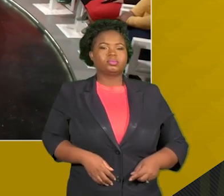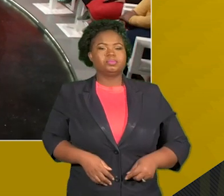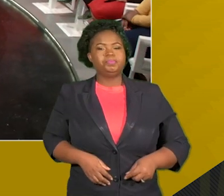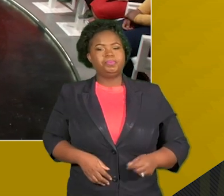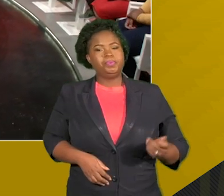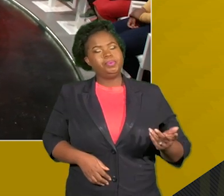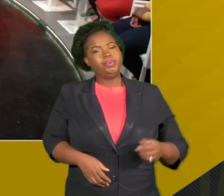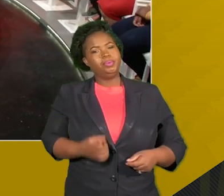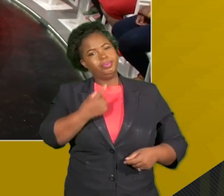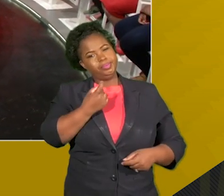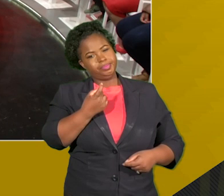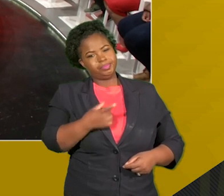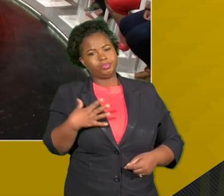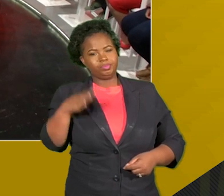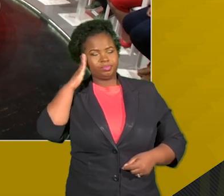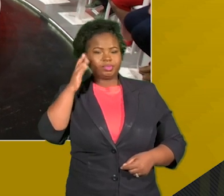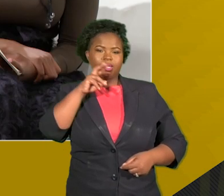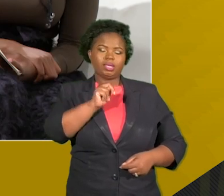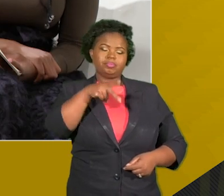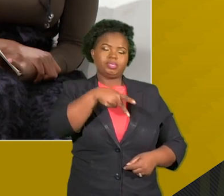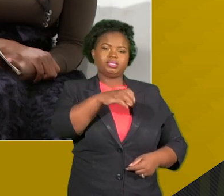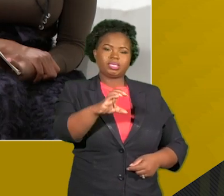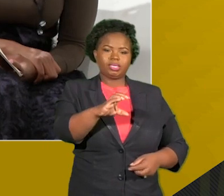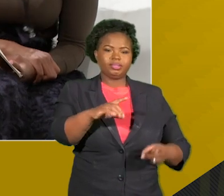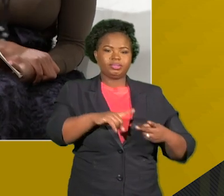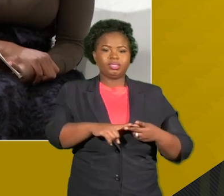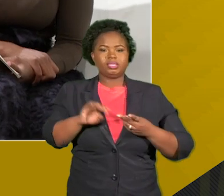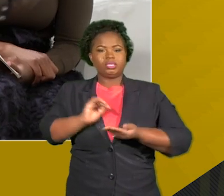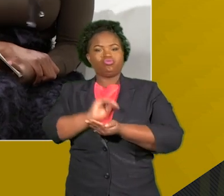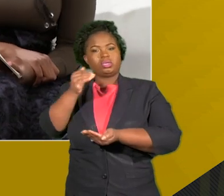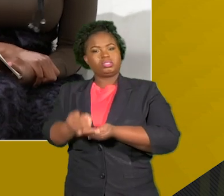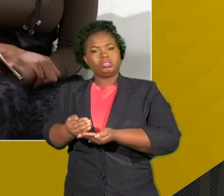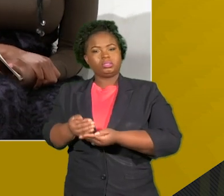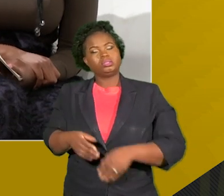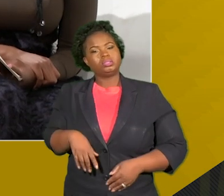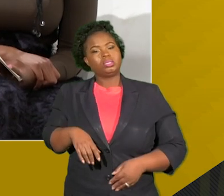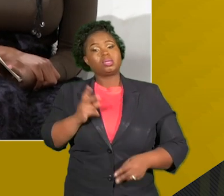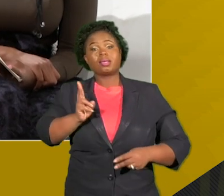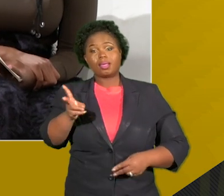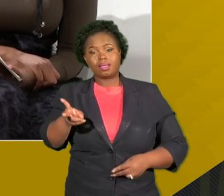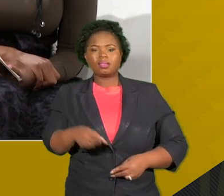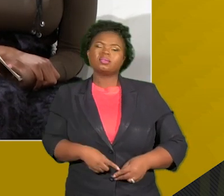And one question I want to find out is the difference between the NPC as well as the trust as well. Yeah. And also on